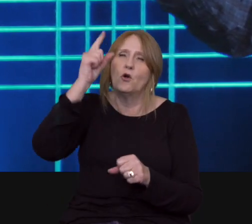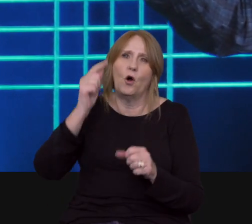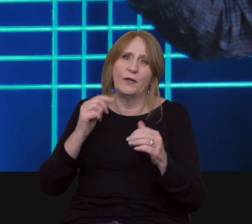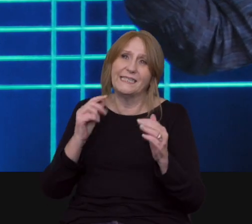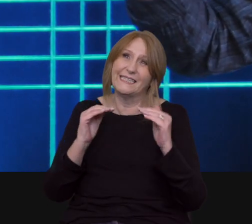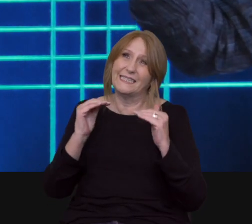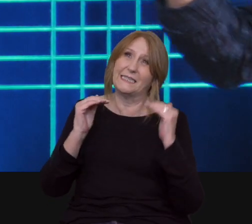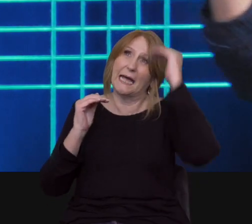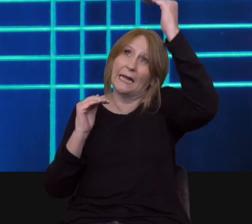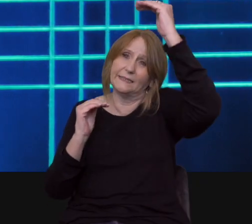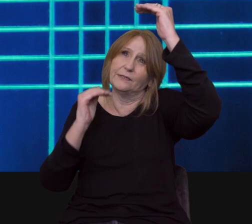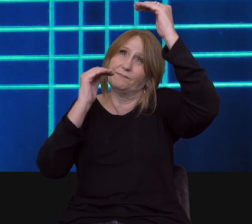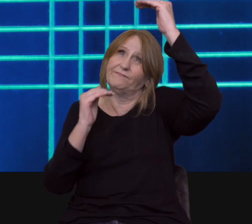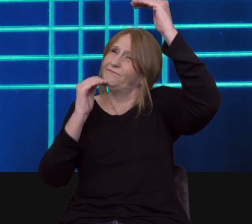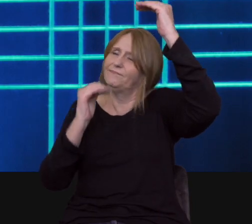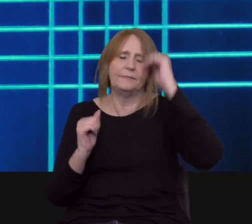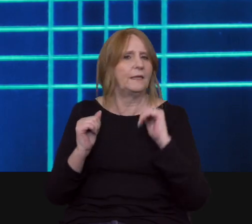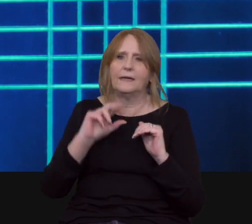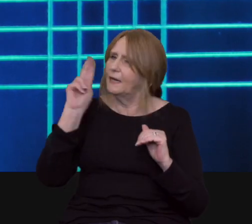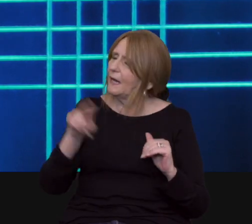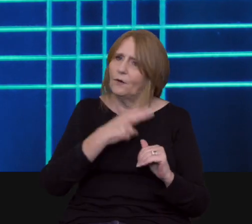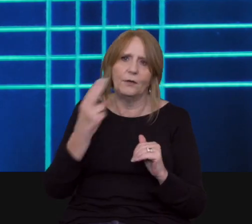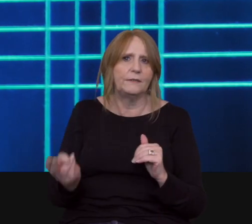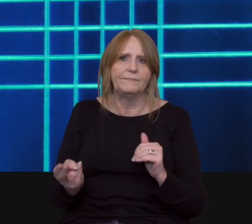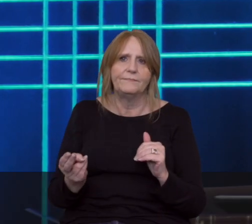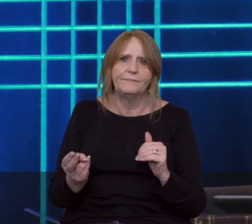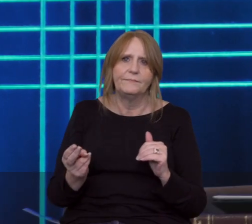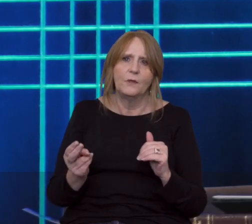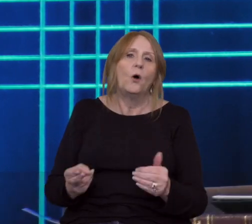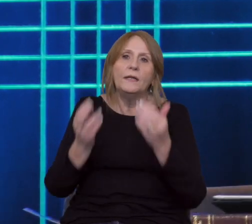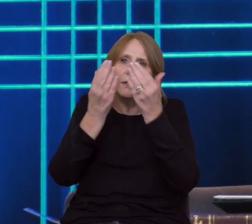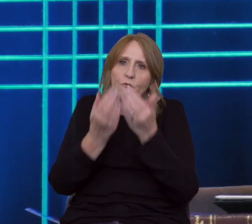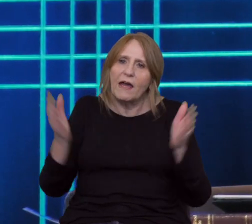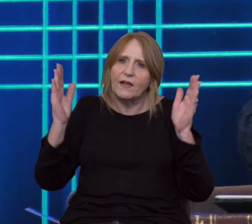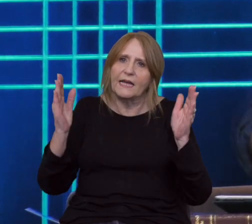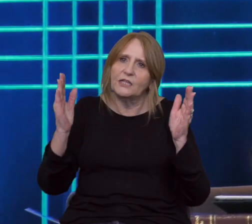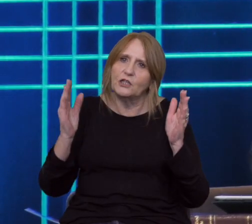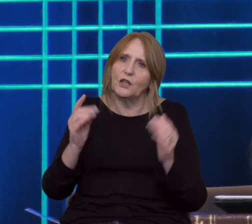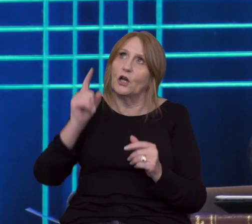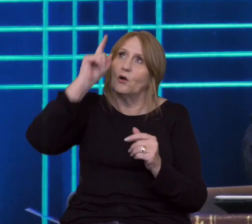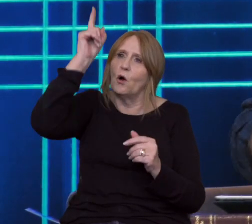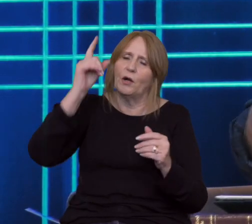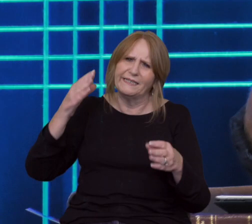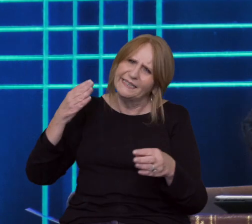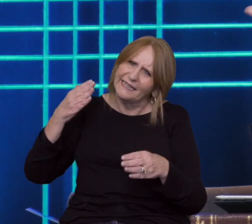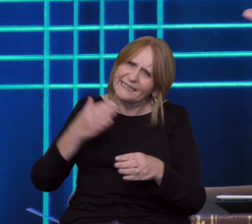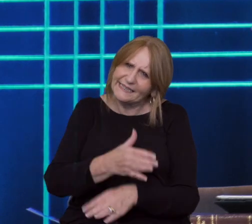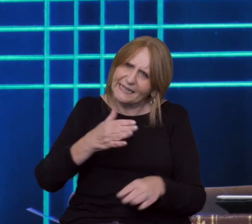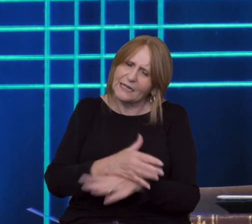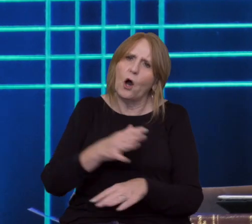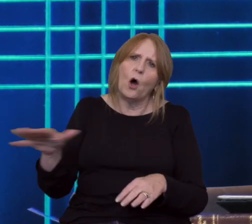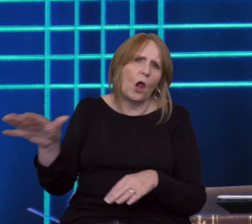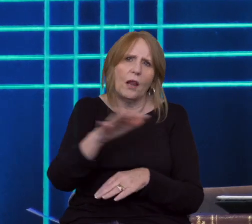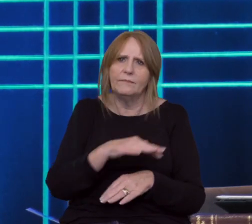divine exchange. Not only is the revelation of God did it all, but God is still doing it all. And even as